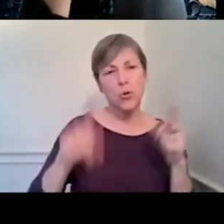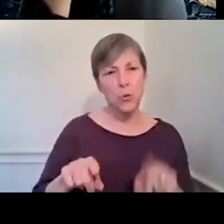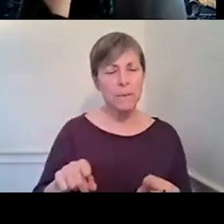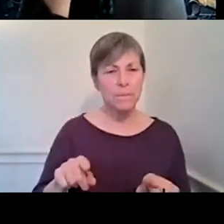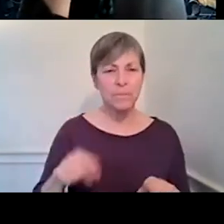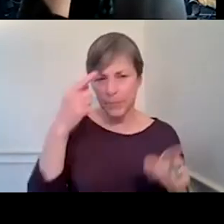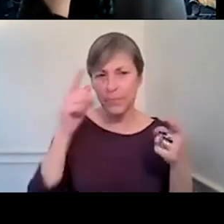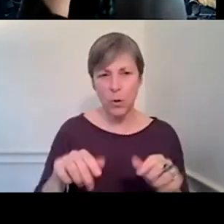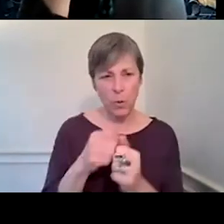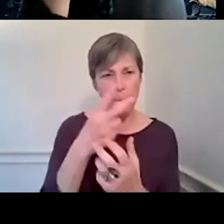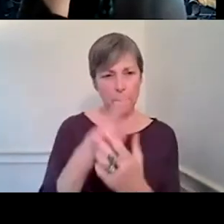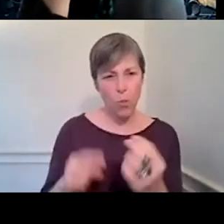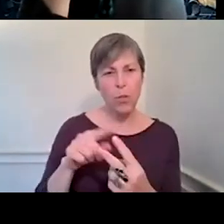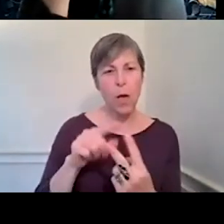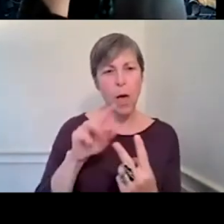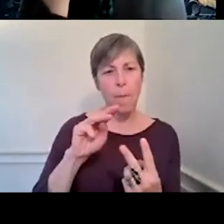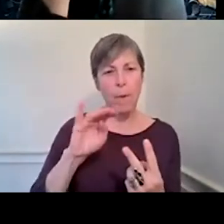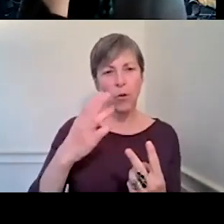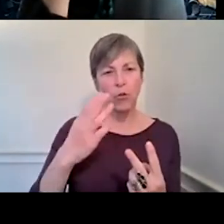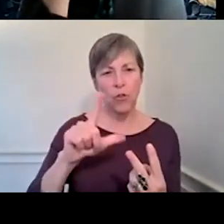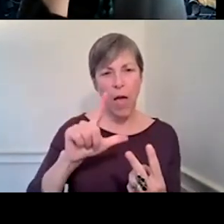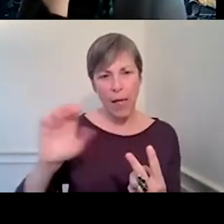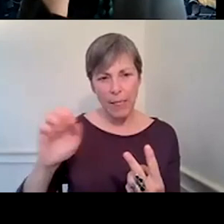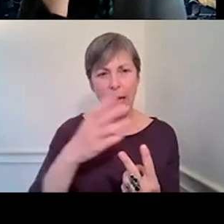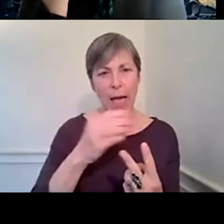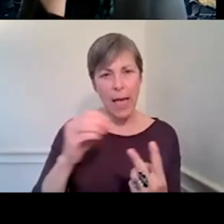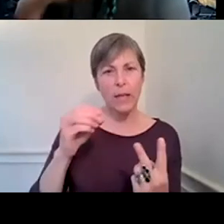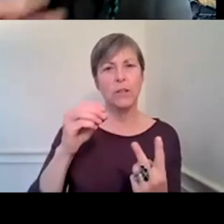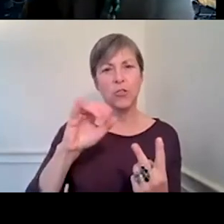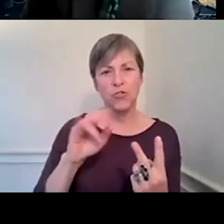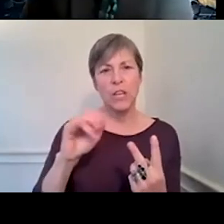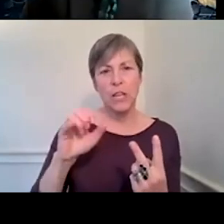I concur with both Michelle and Jeannie on that.